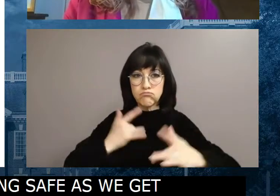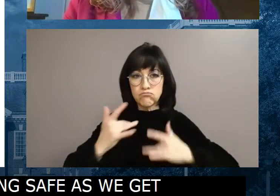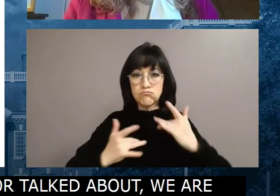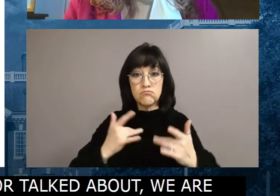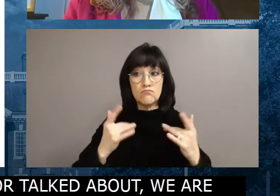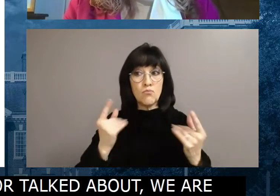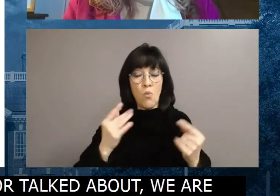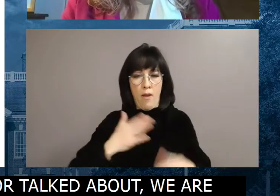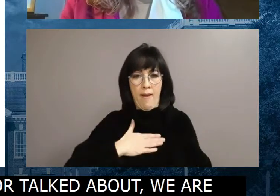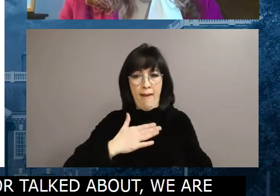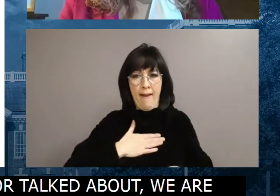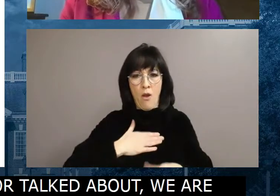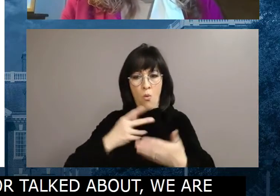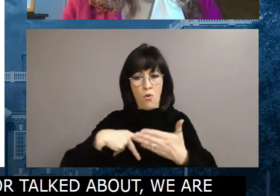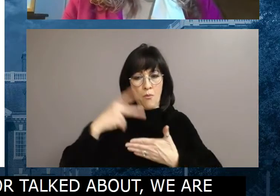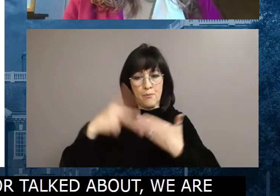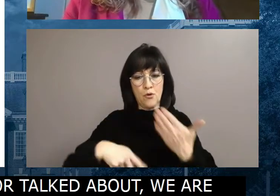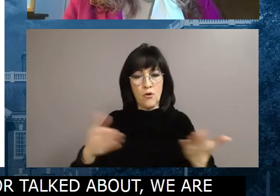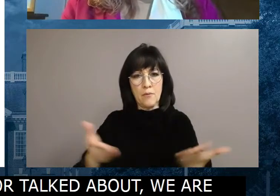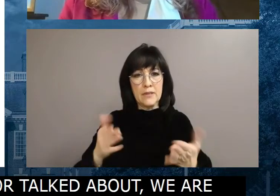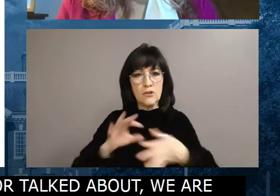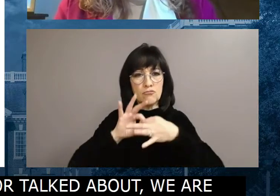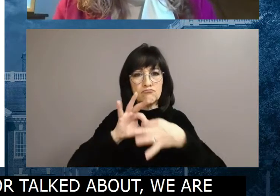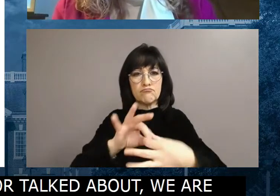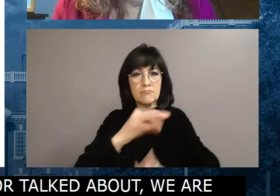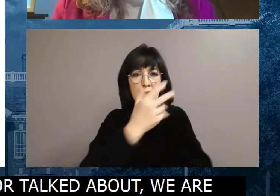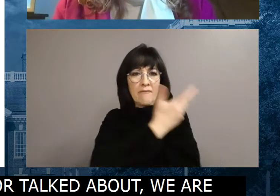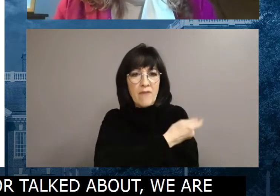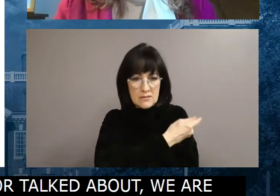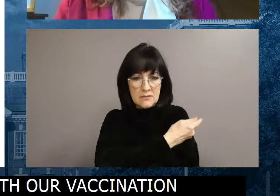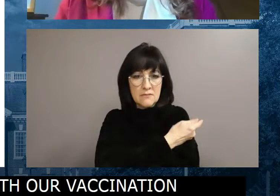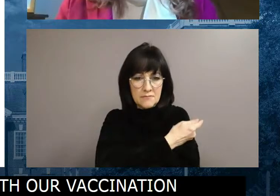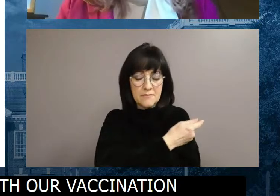vaccination program. Medical providers,